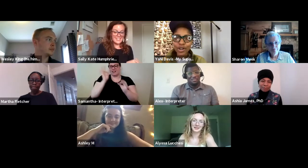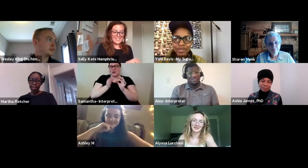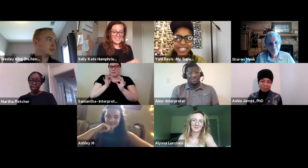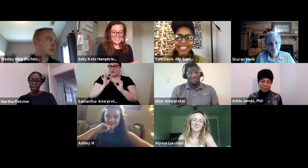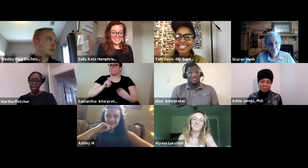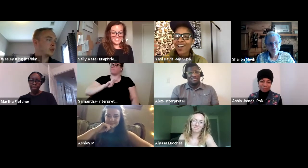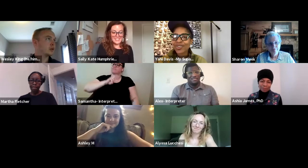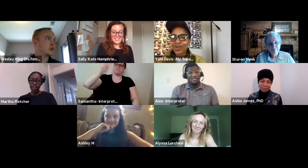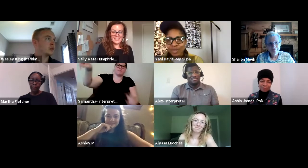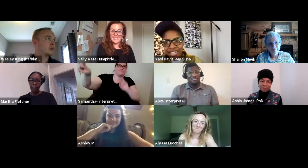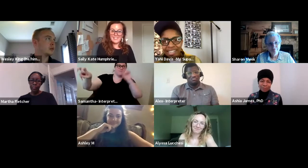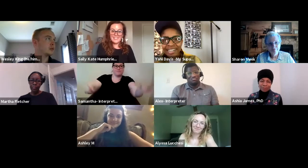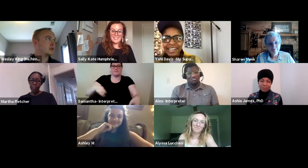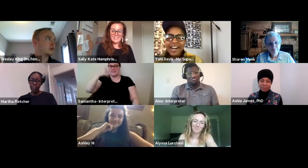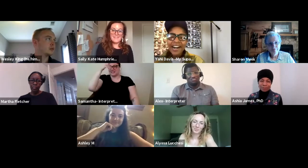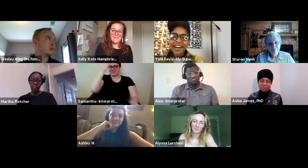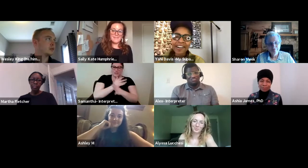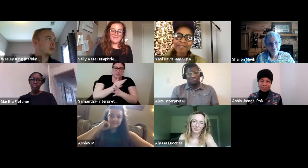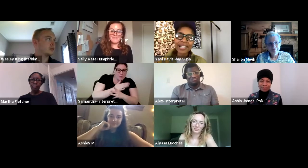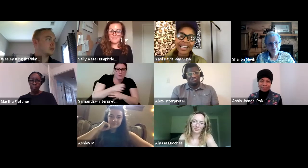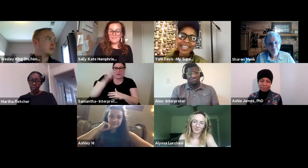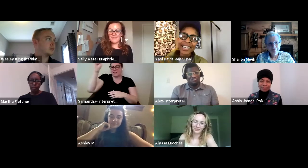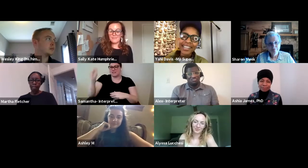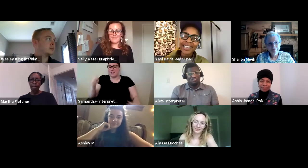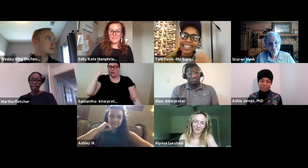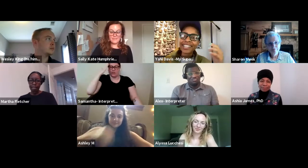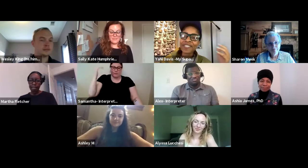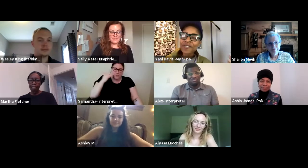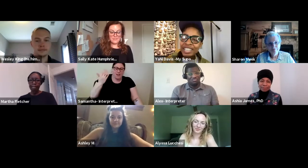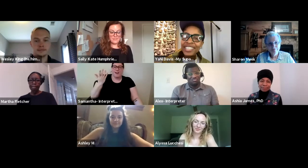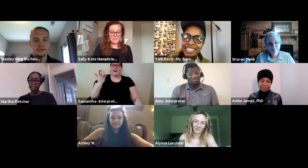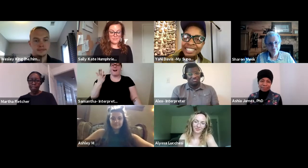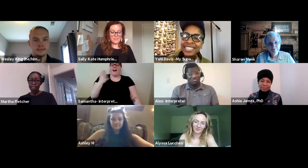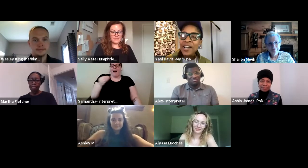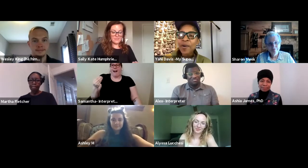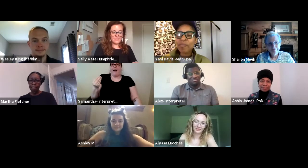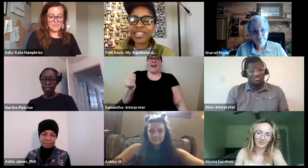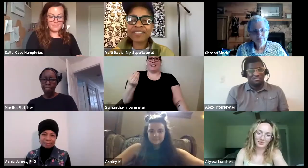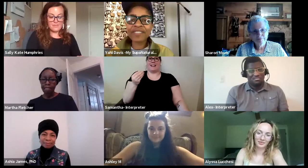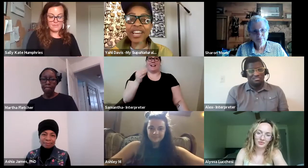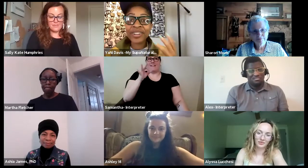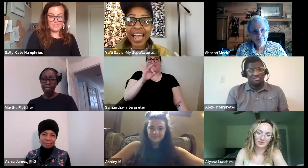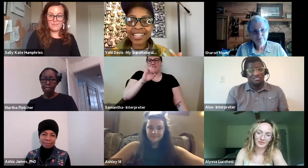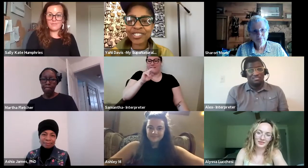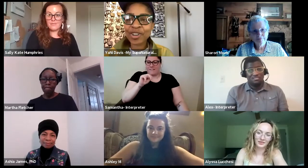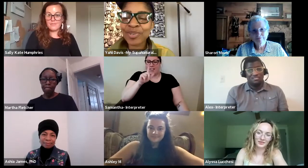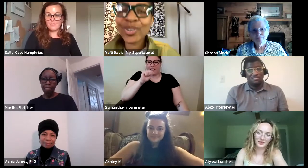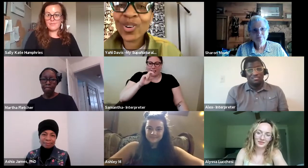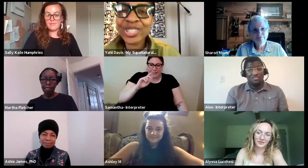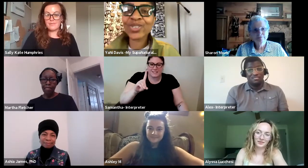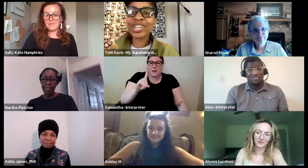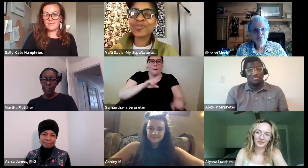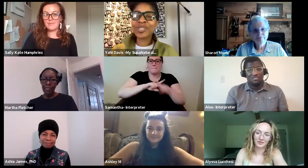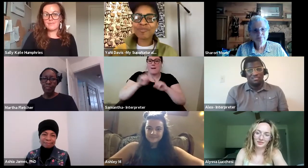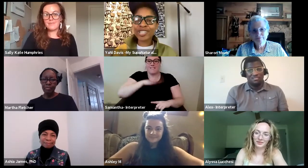in Germany and South Korea and in Finland, but have never had an interpreter